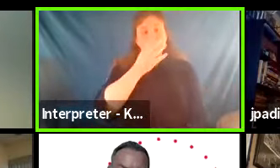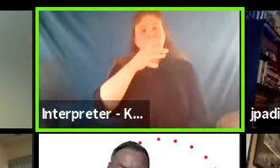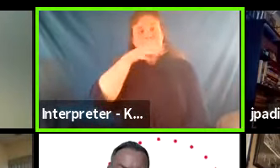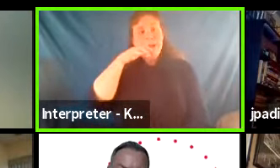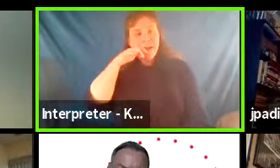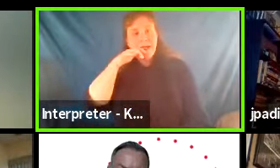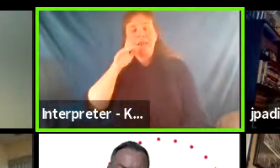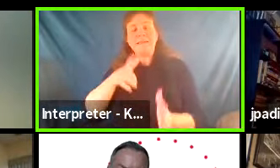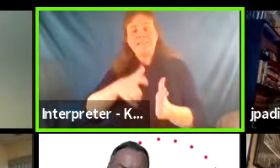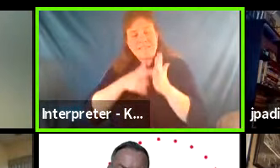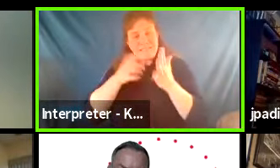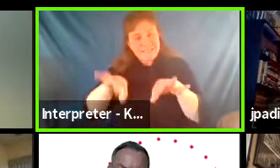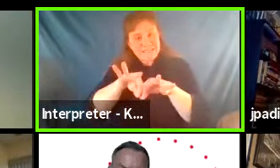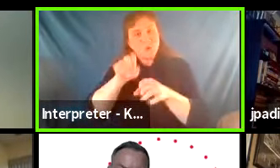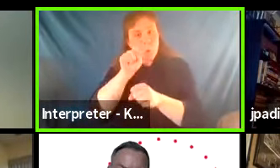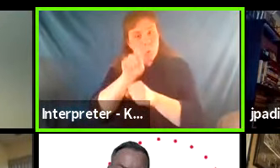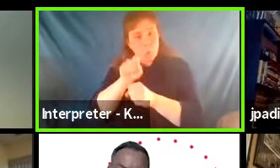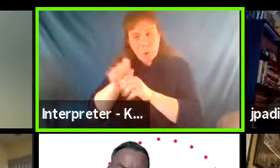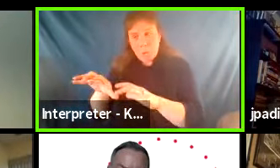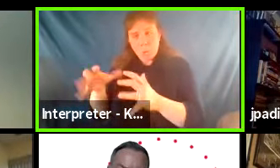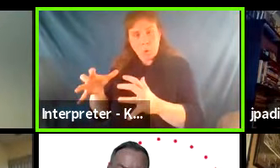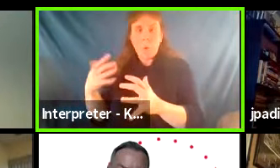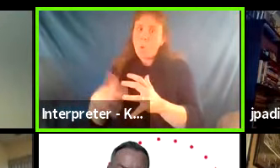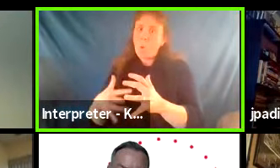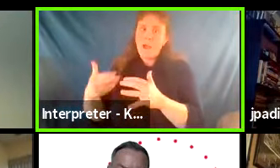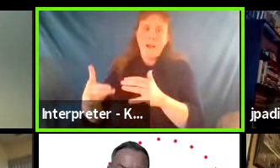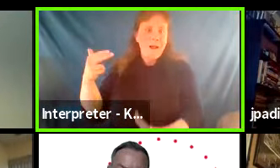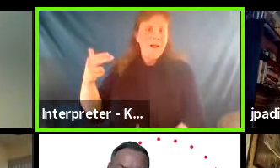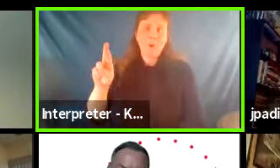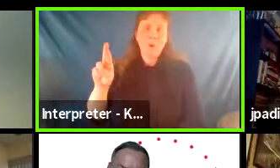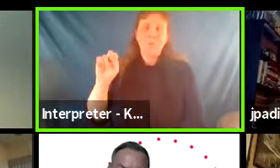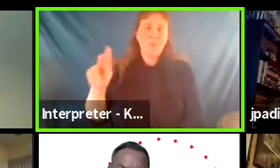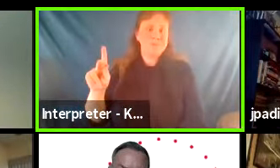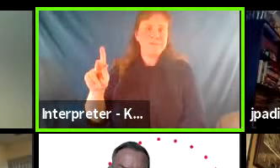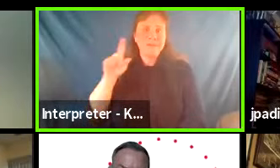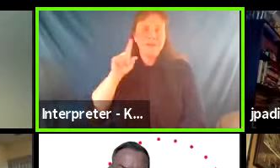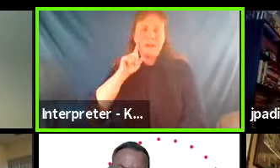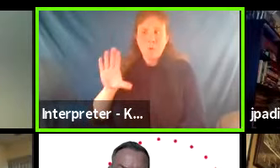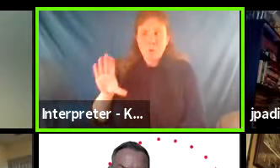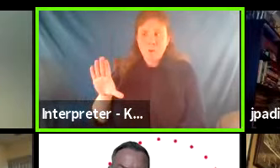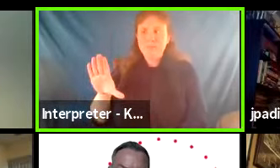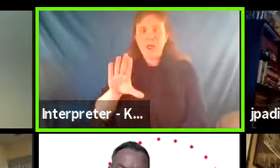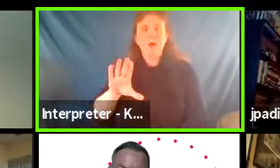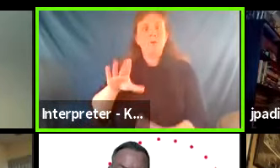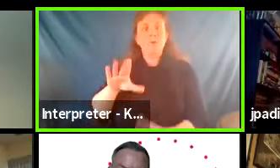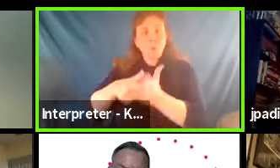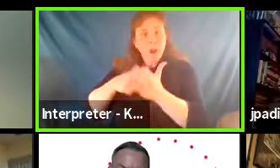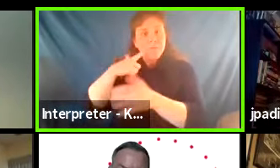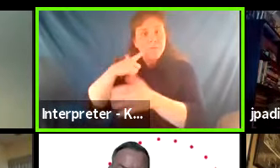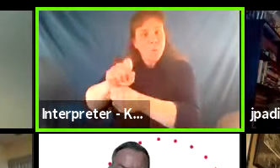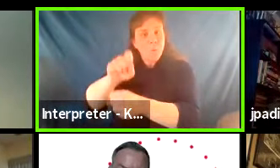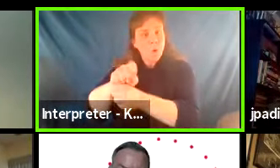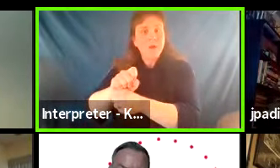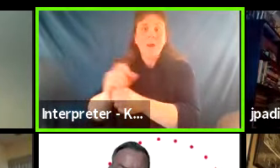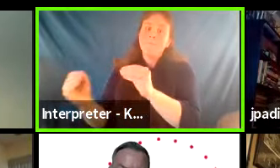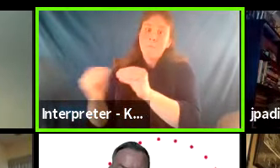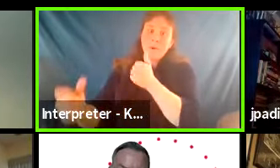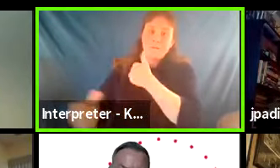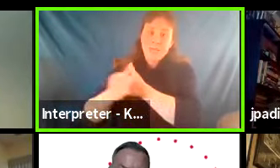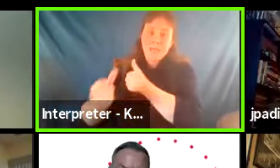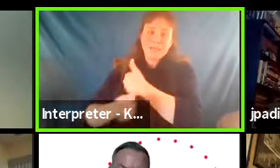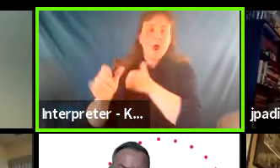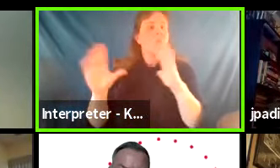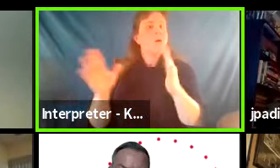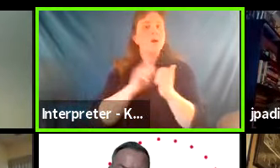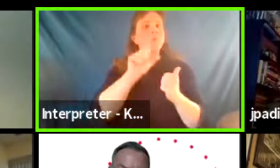is very much at risk when it comes to, pervasive practices that put them in much greater danger than those that could avoid